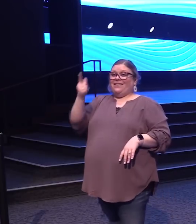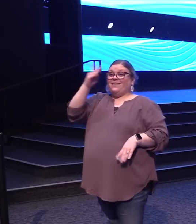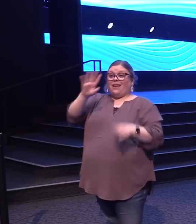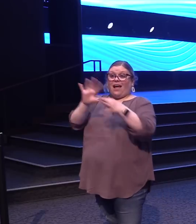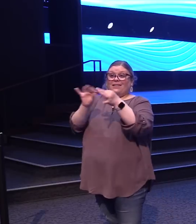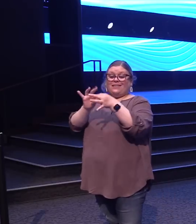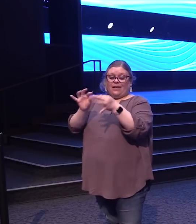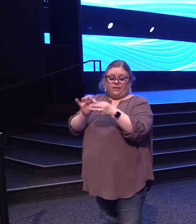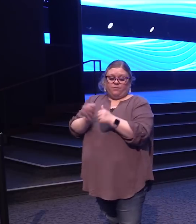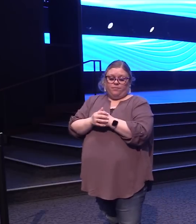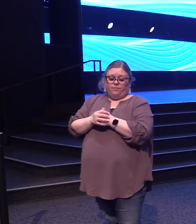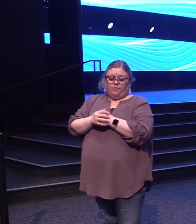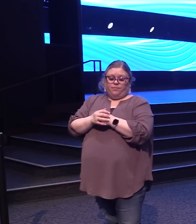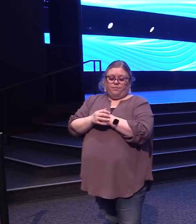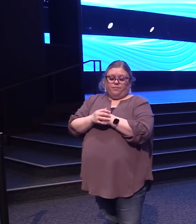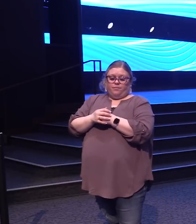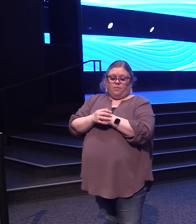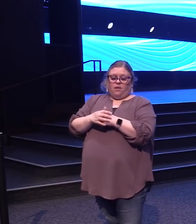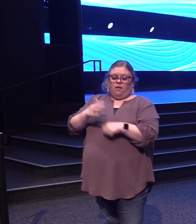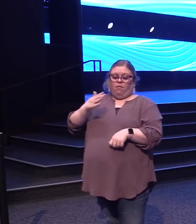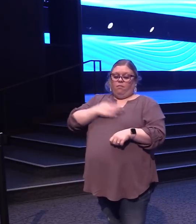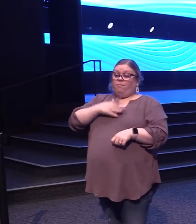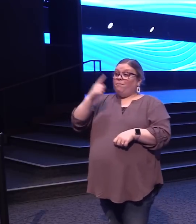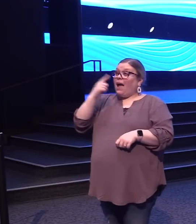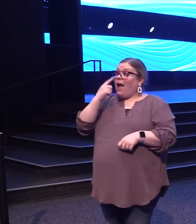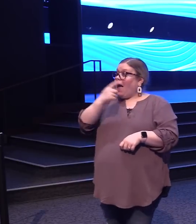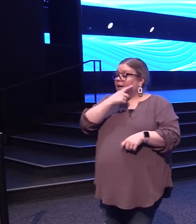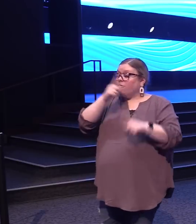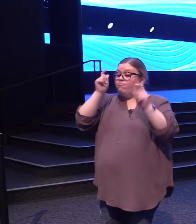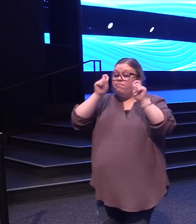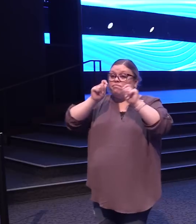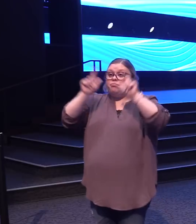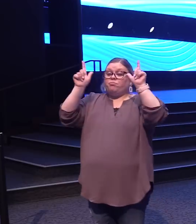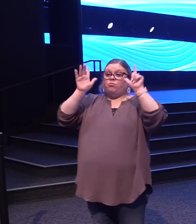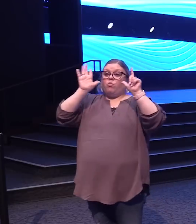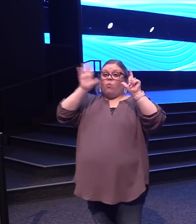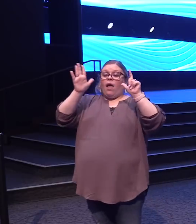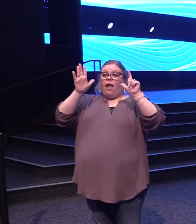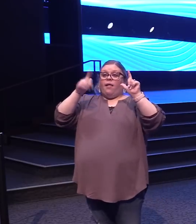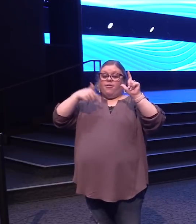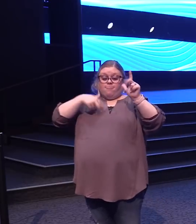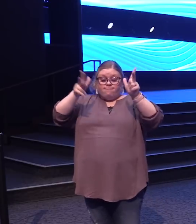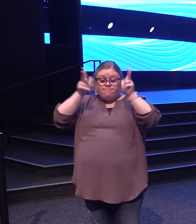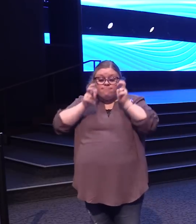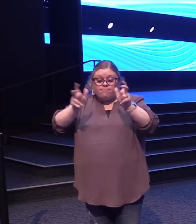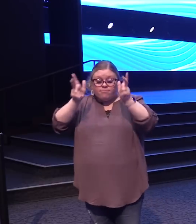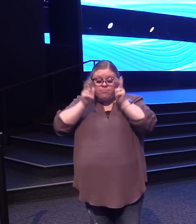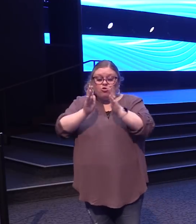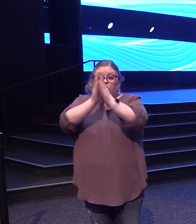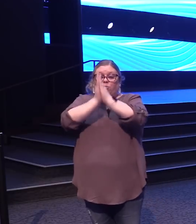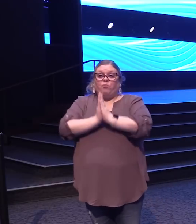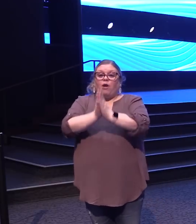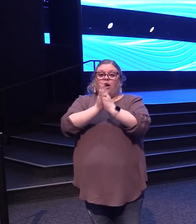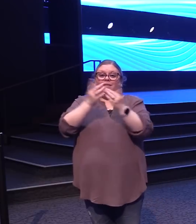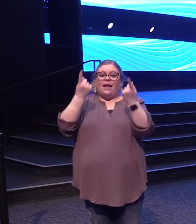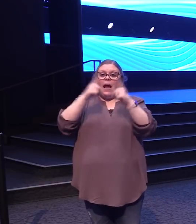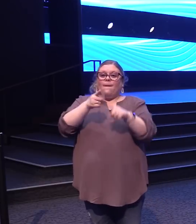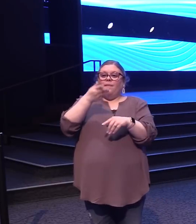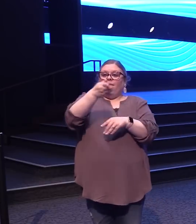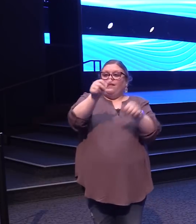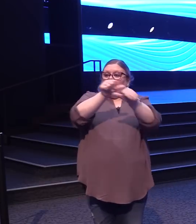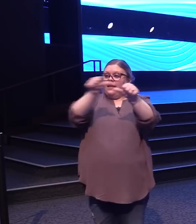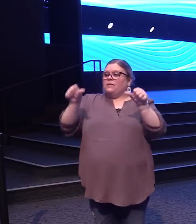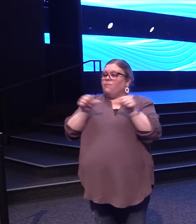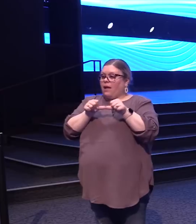God says. Now my eyes will be open and my ears attentive to the prayers offered in this